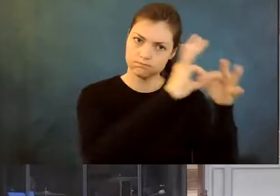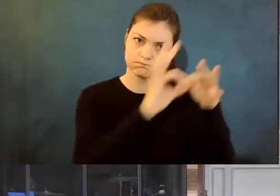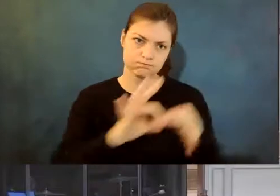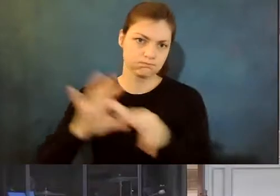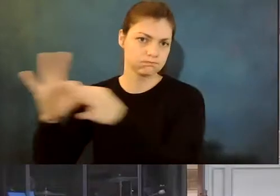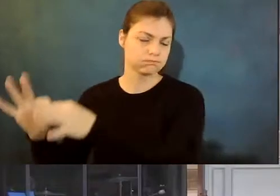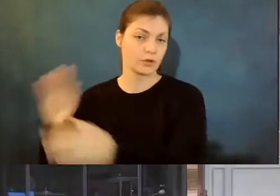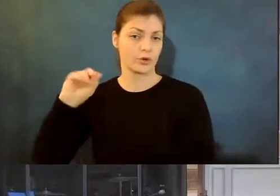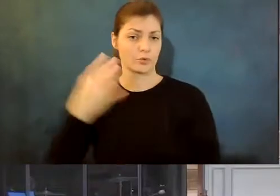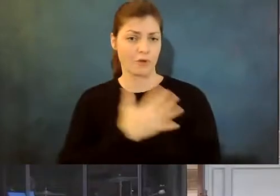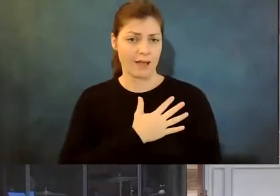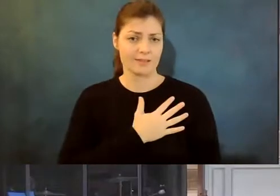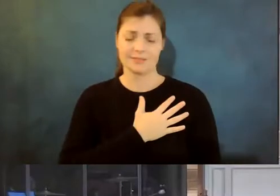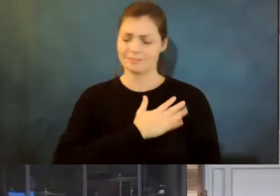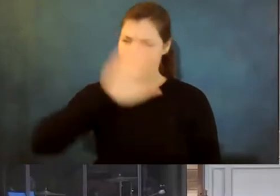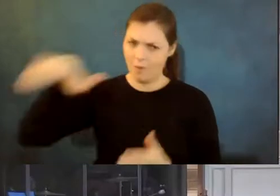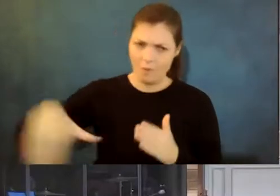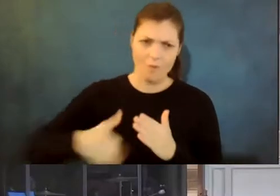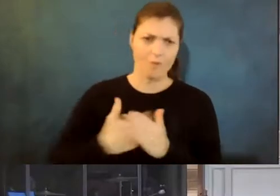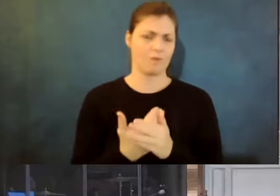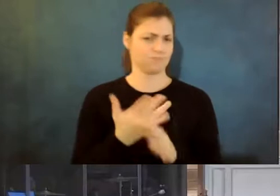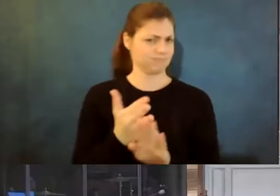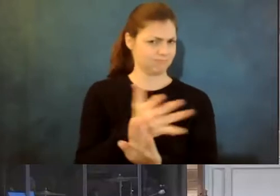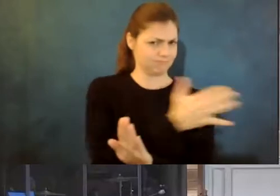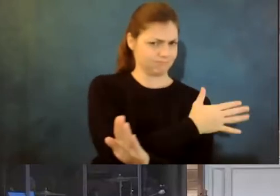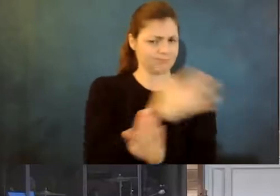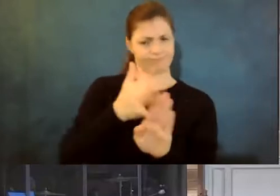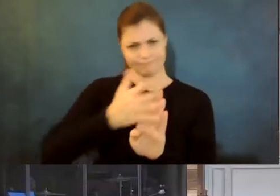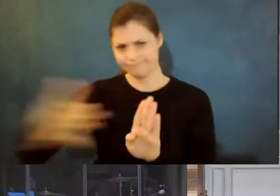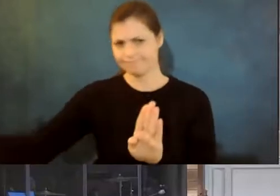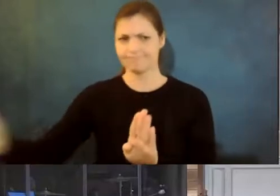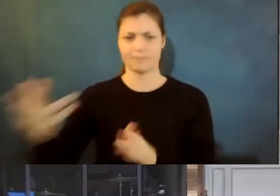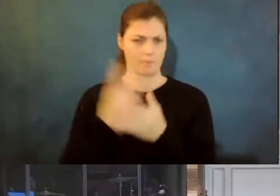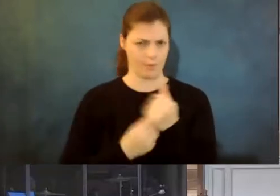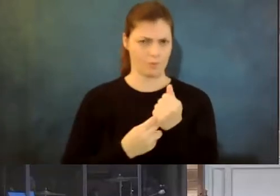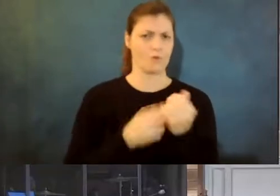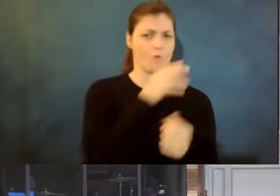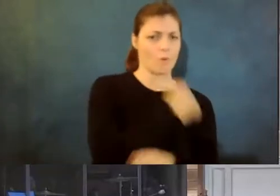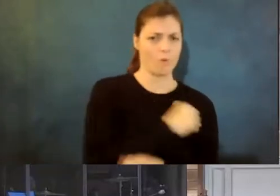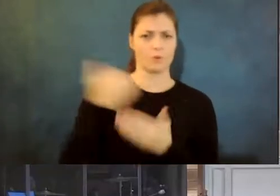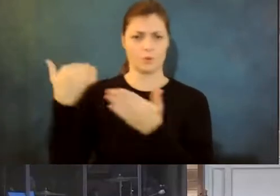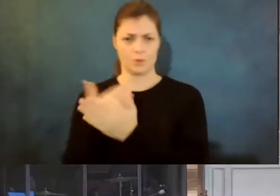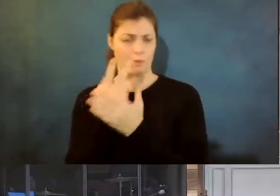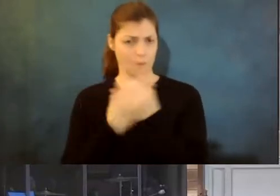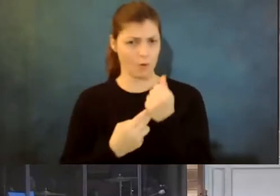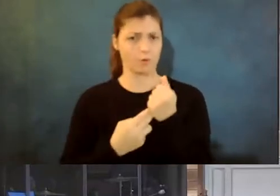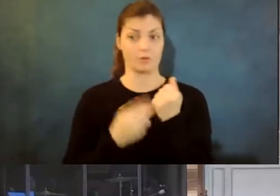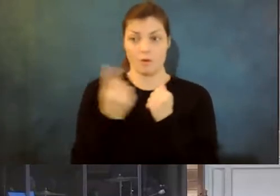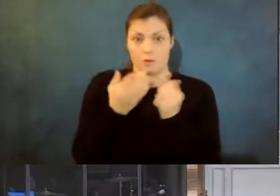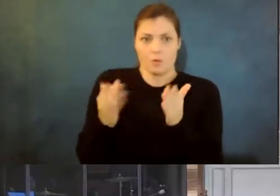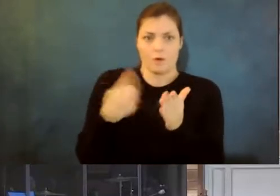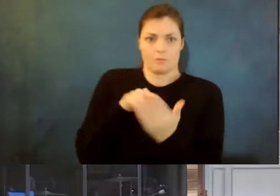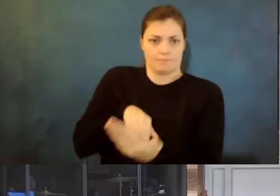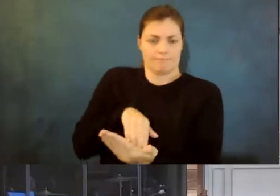And grace is all over the Hebrew scriptures. It's right here. It's the only way we approach God is by grace.